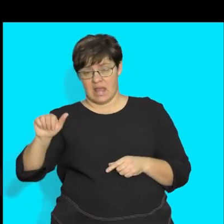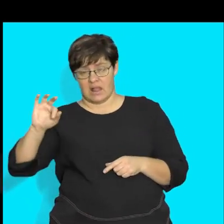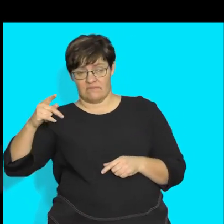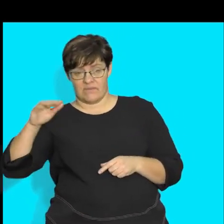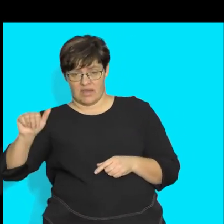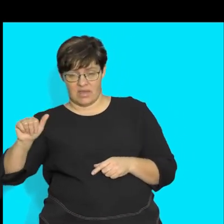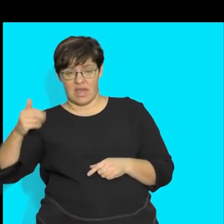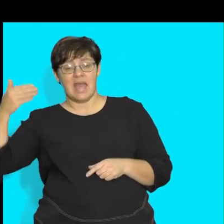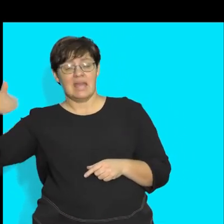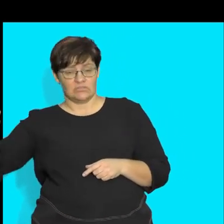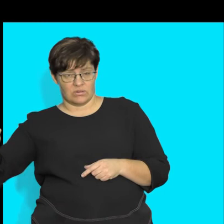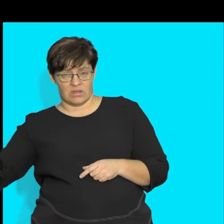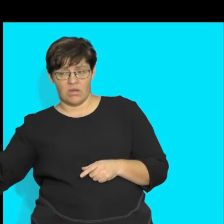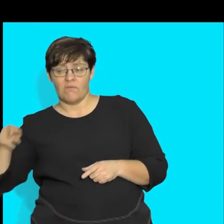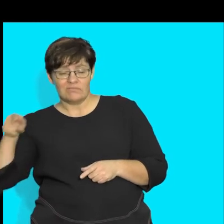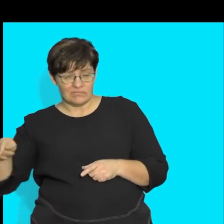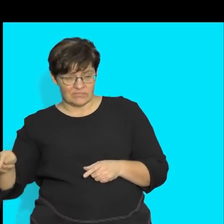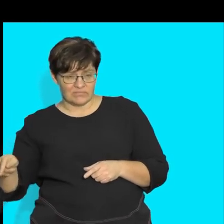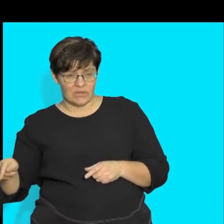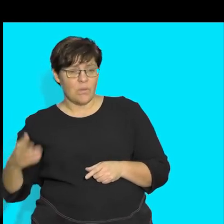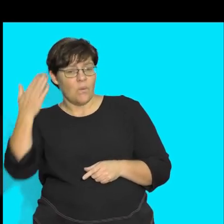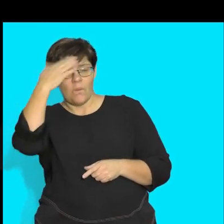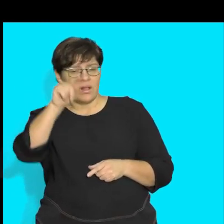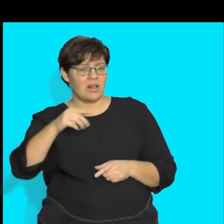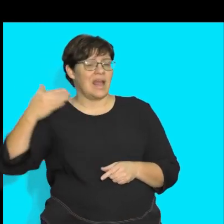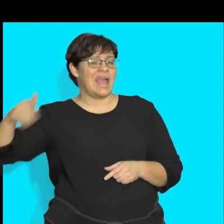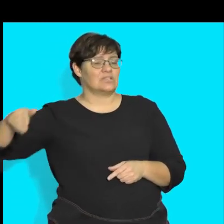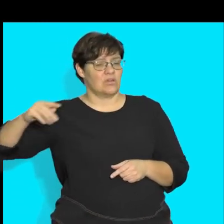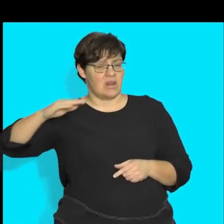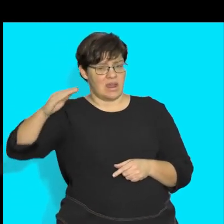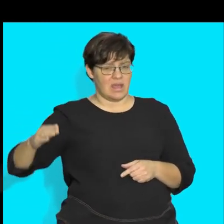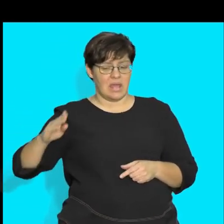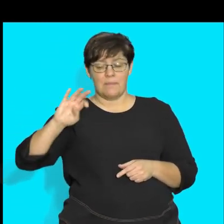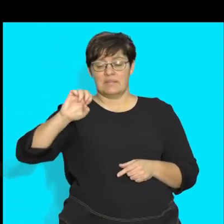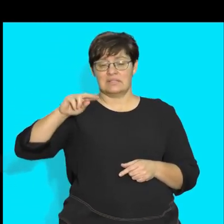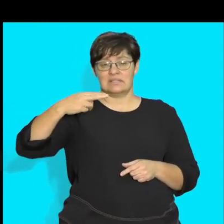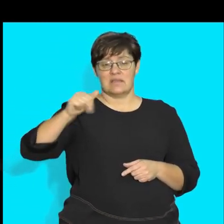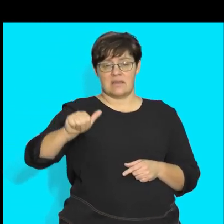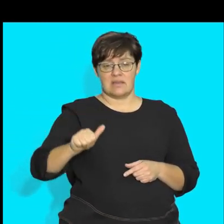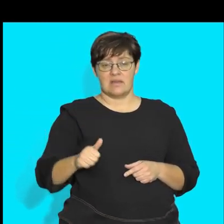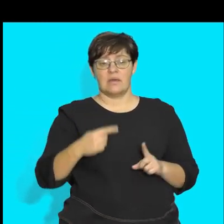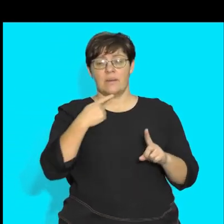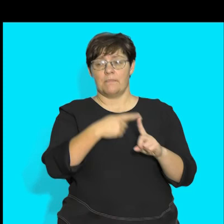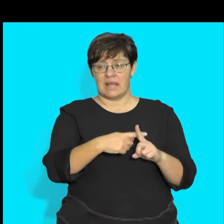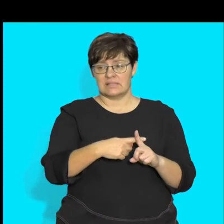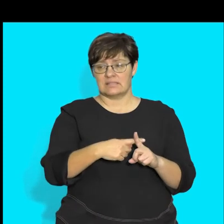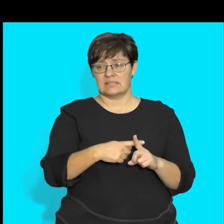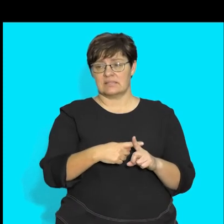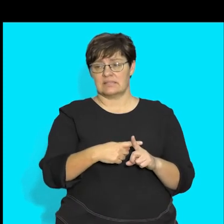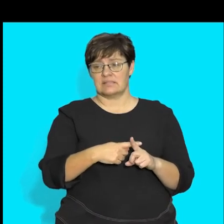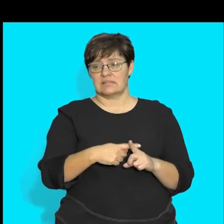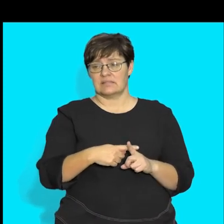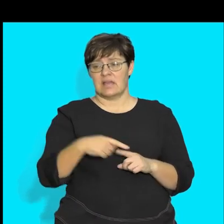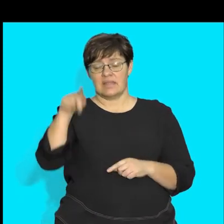alpha is the exterior angle of this triangle? And so what do I know? That beta plus